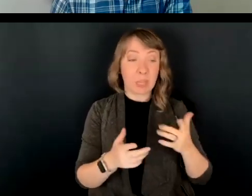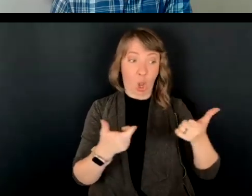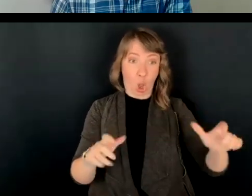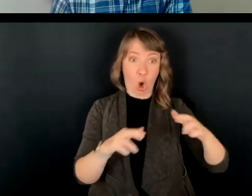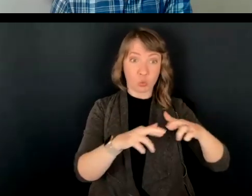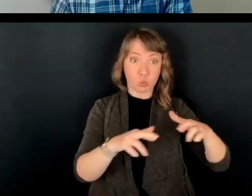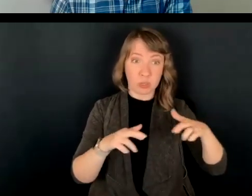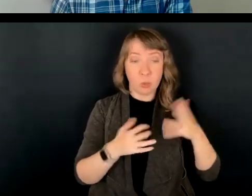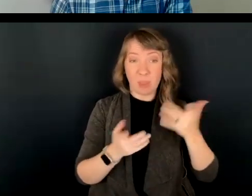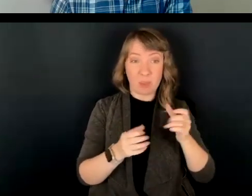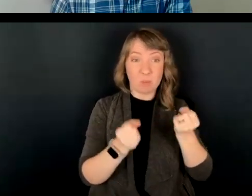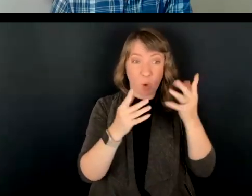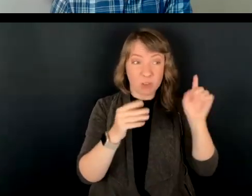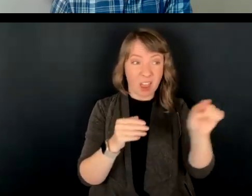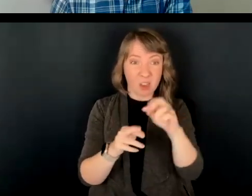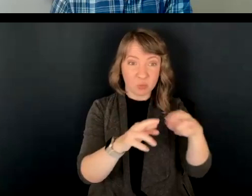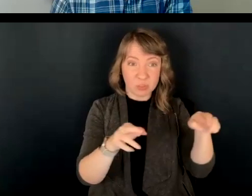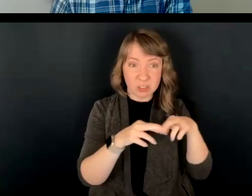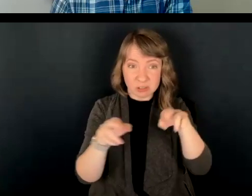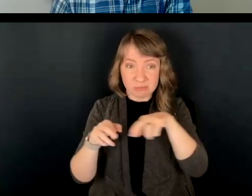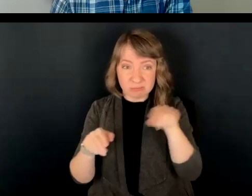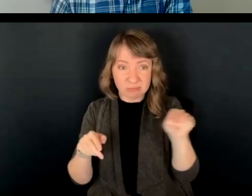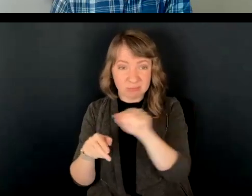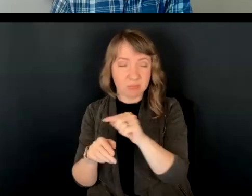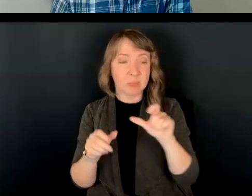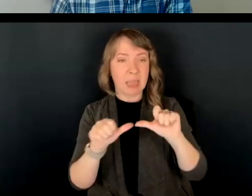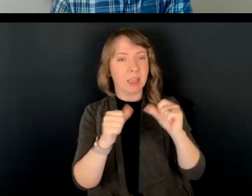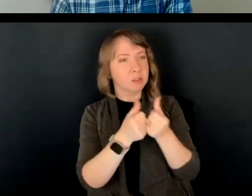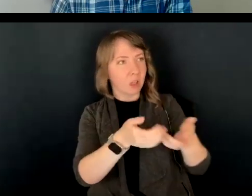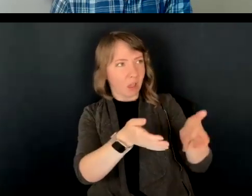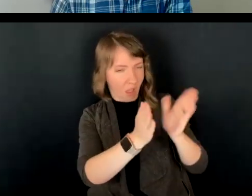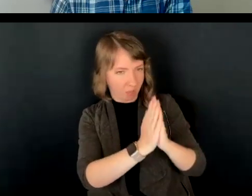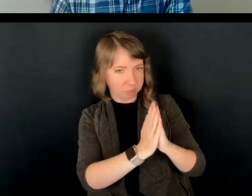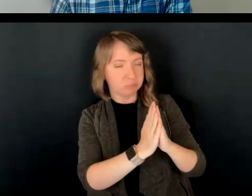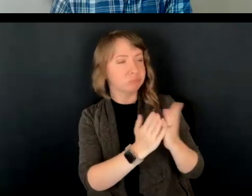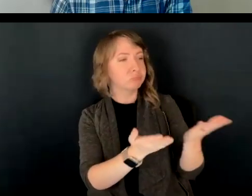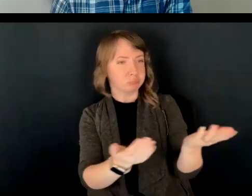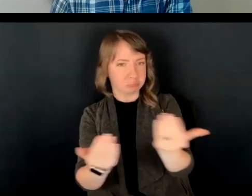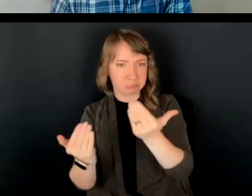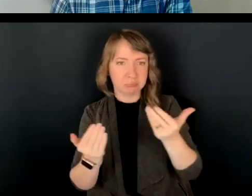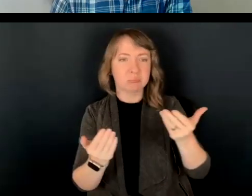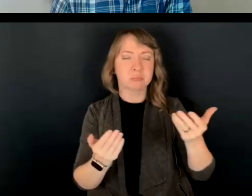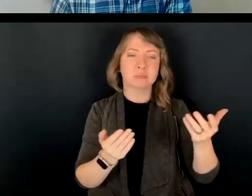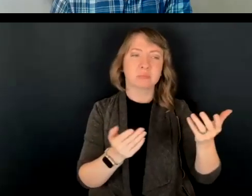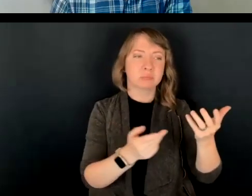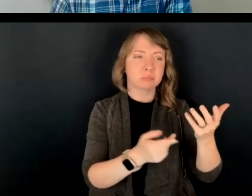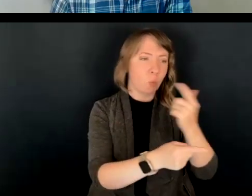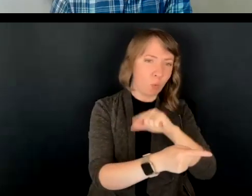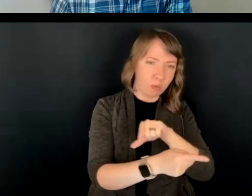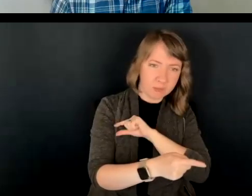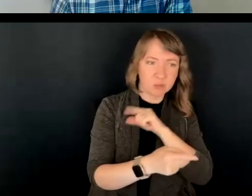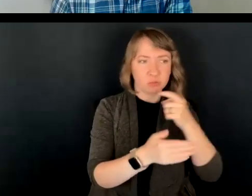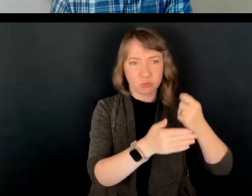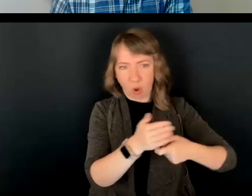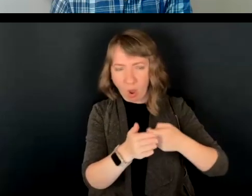the agency asks for submissions of qualifications and costs